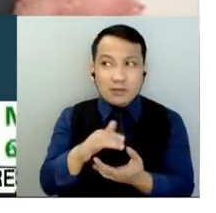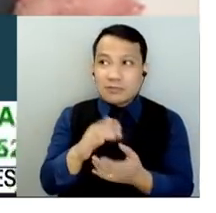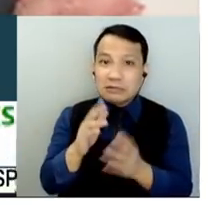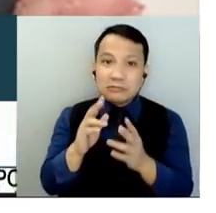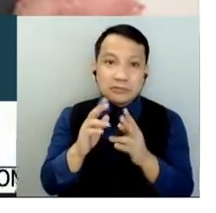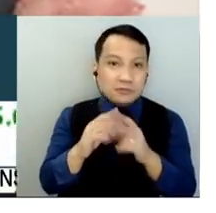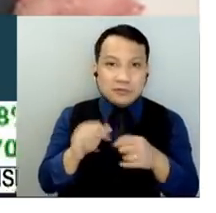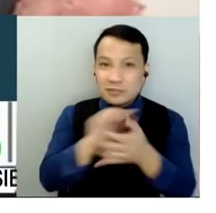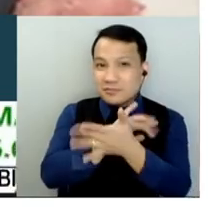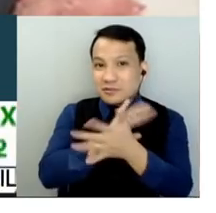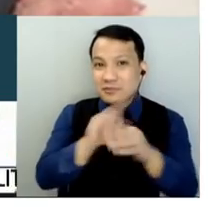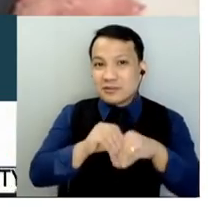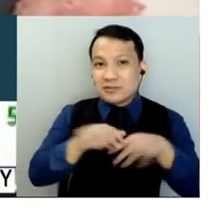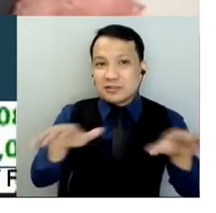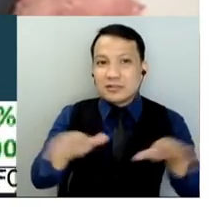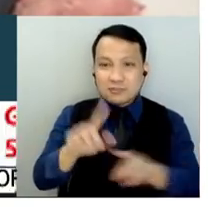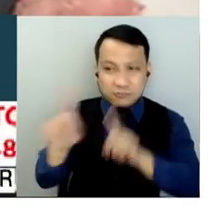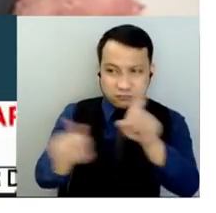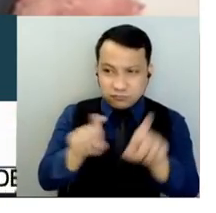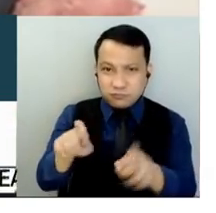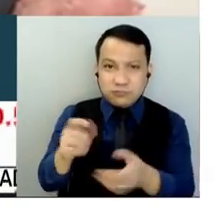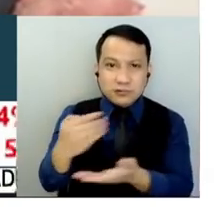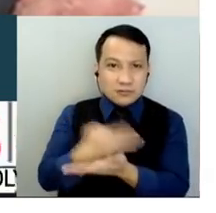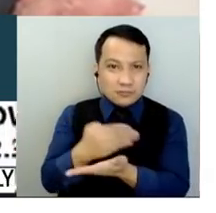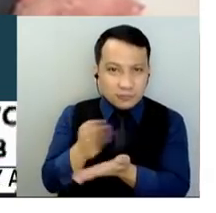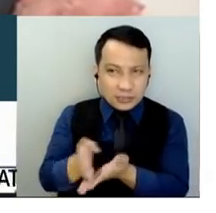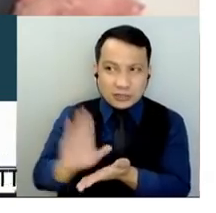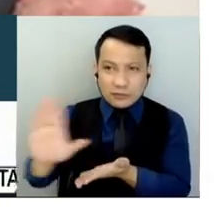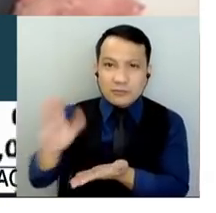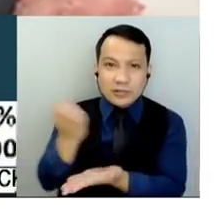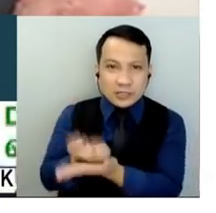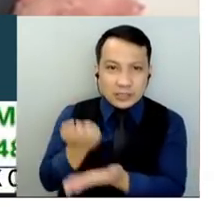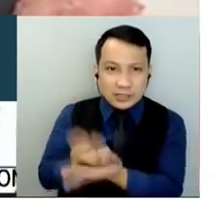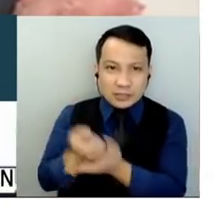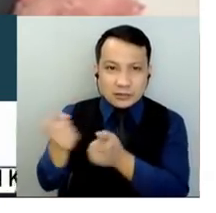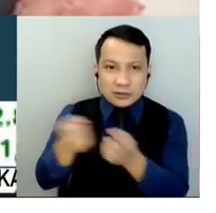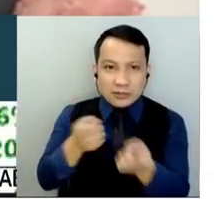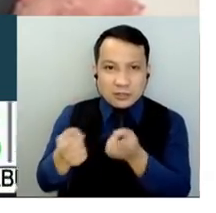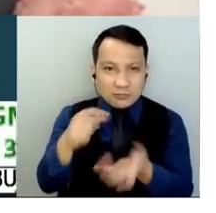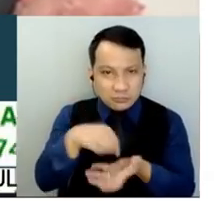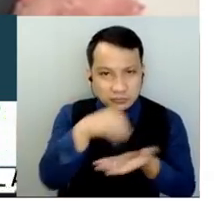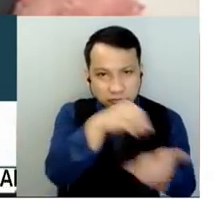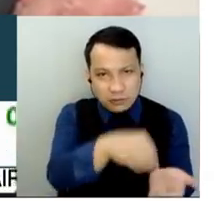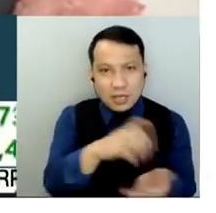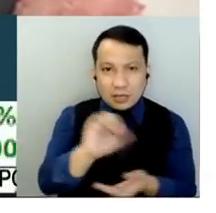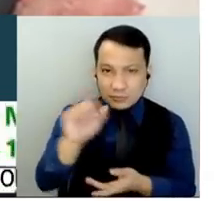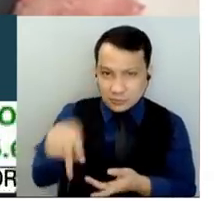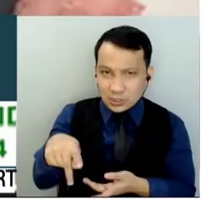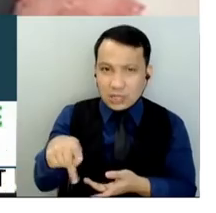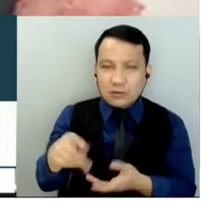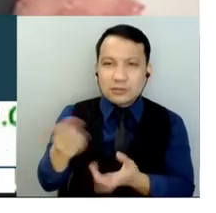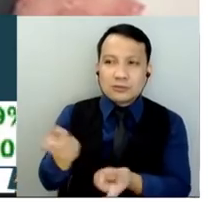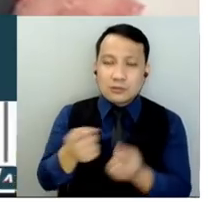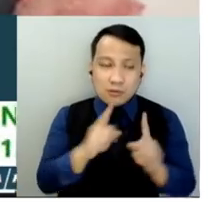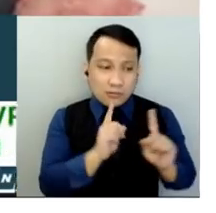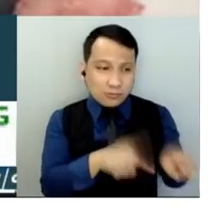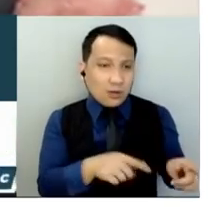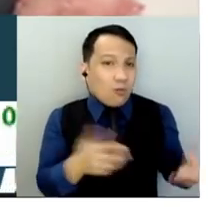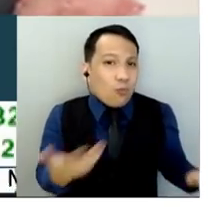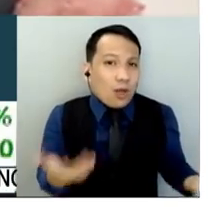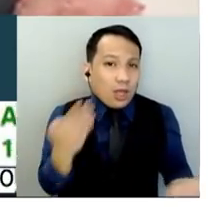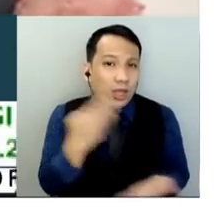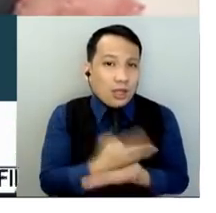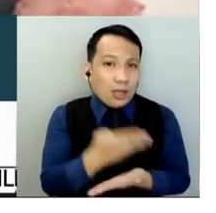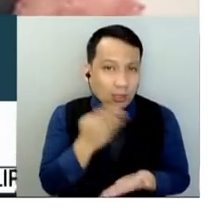but every time we ask for funds from the economic managers, we ask for ayuda, we ask for assistance, the answer to us is there are no funds